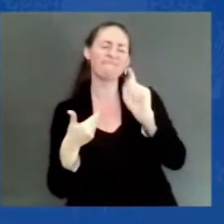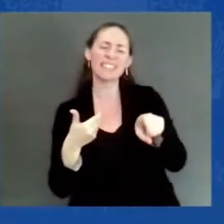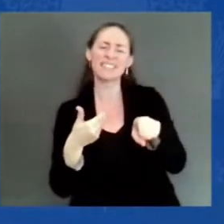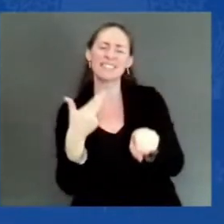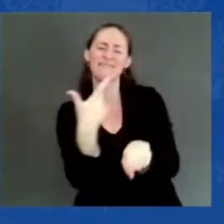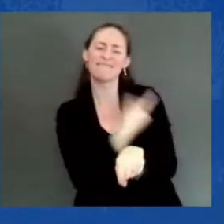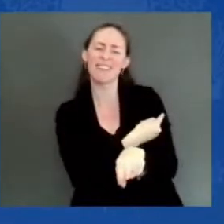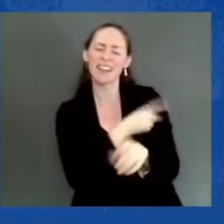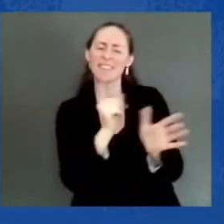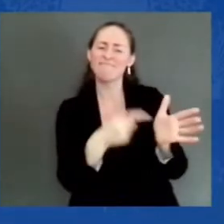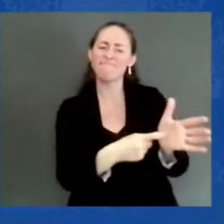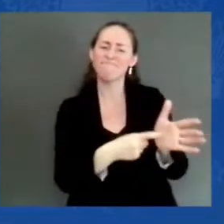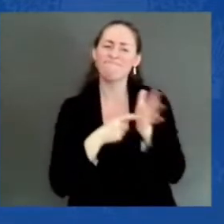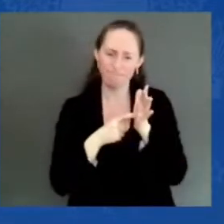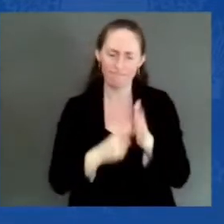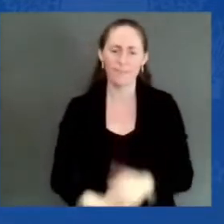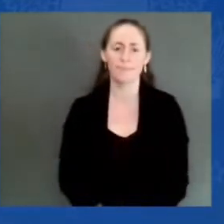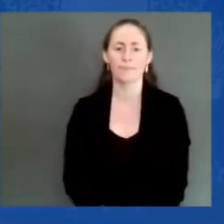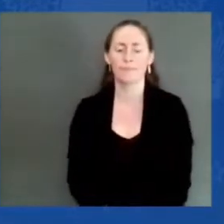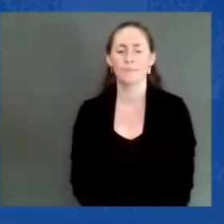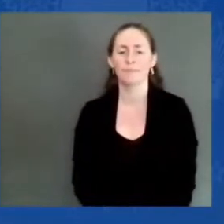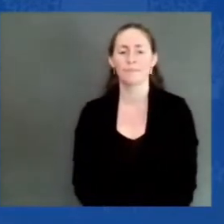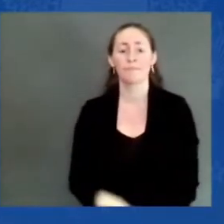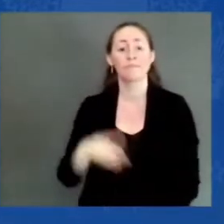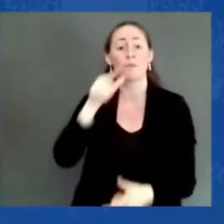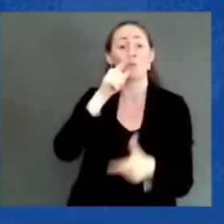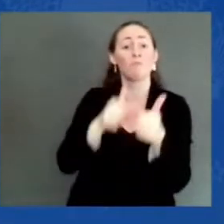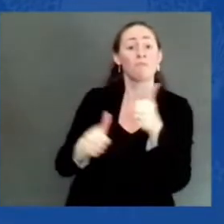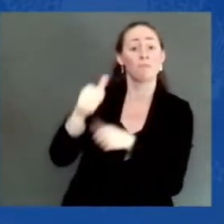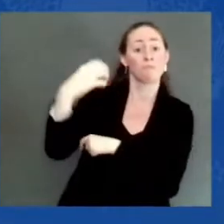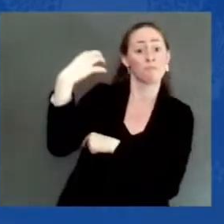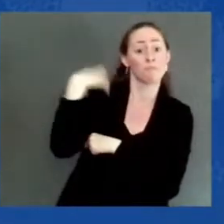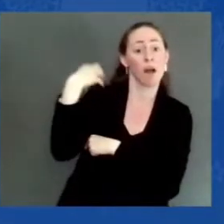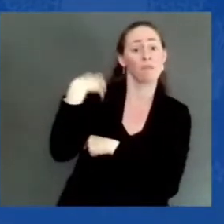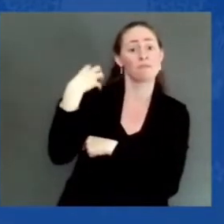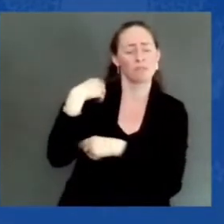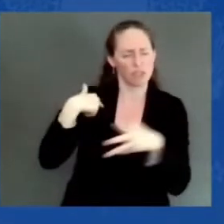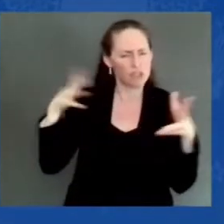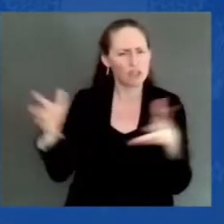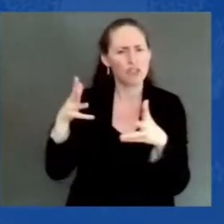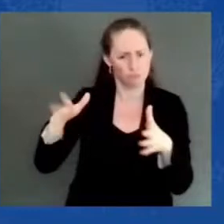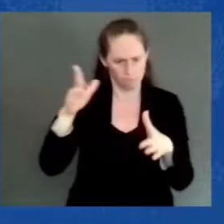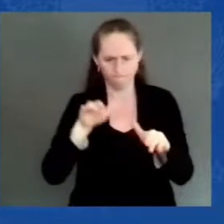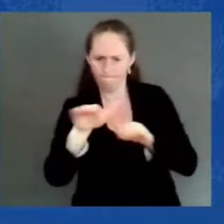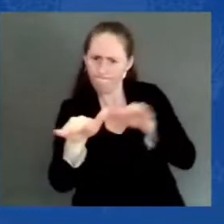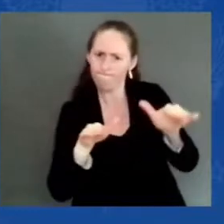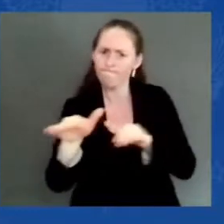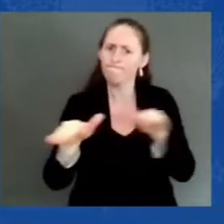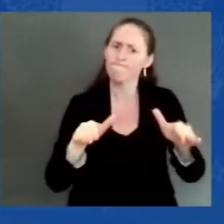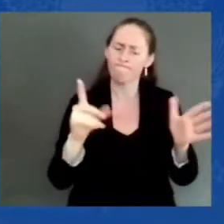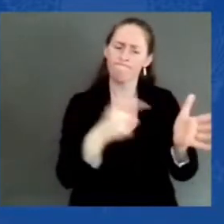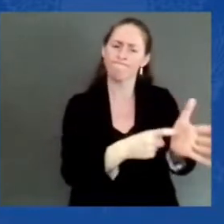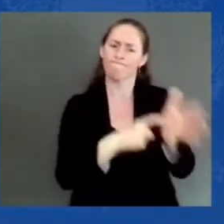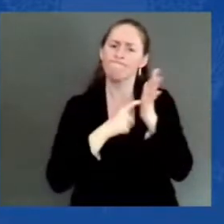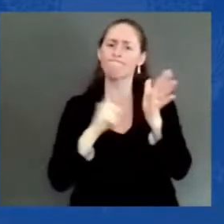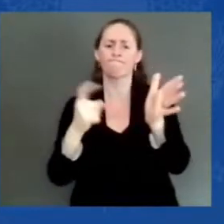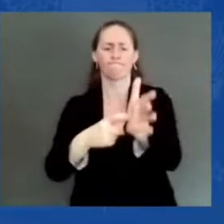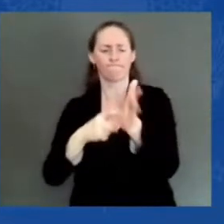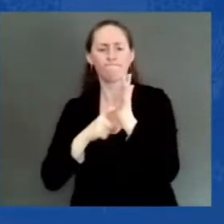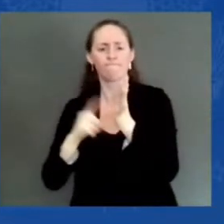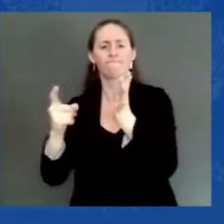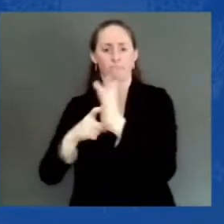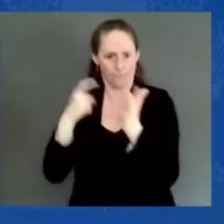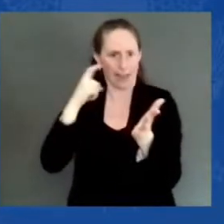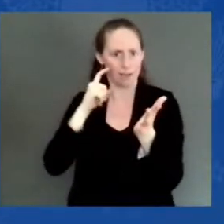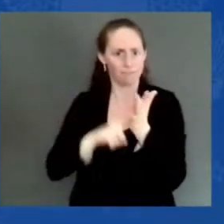and mayors in California, Maryland, Massachusetts, New York, Oregon, and Washington